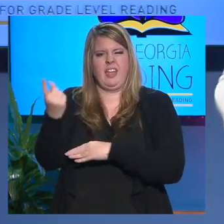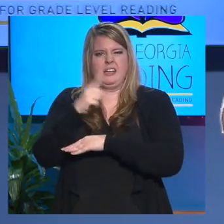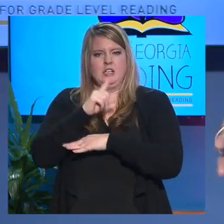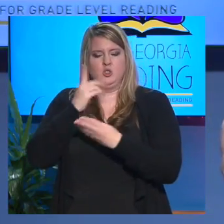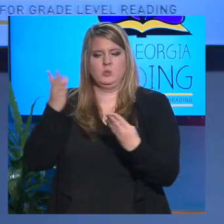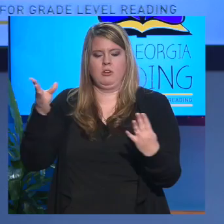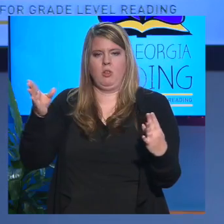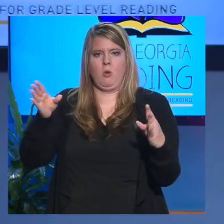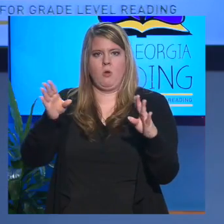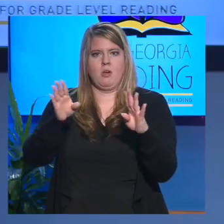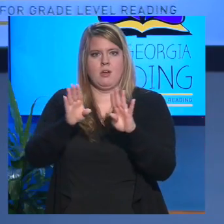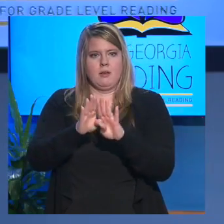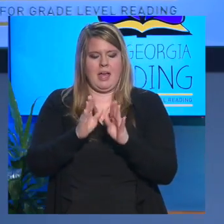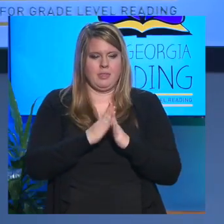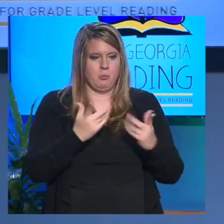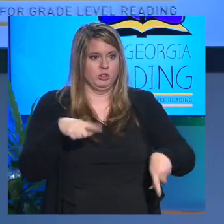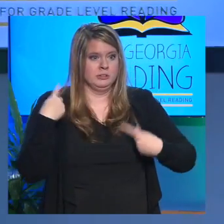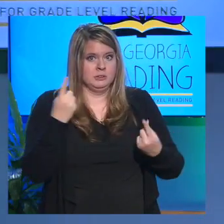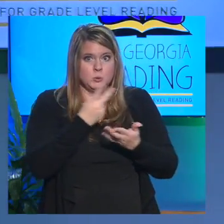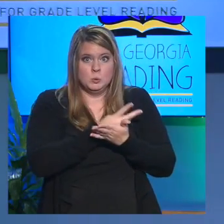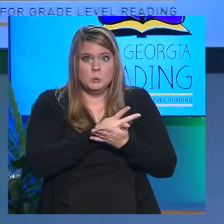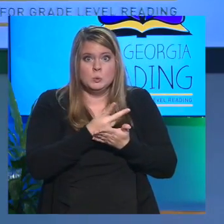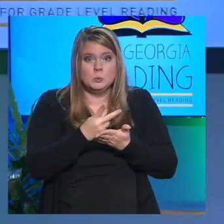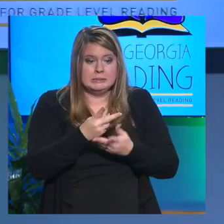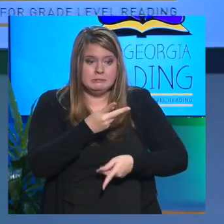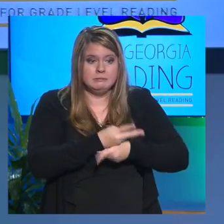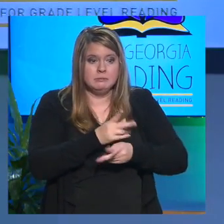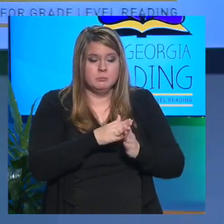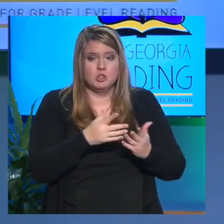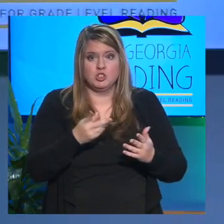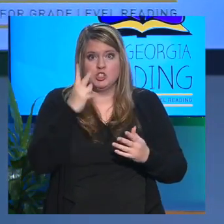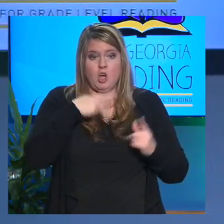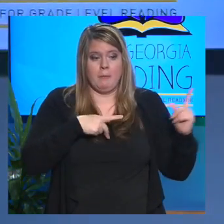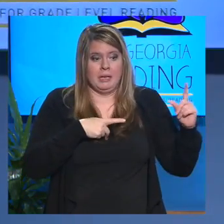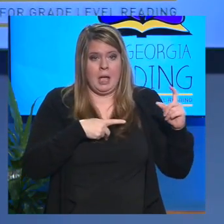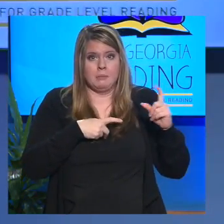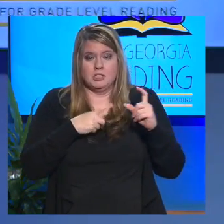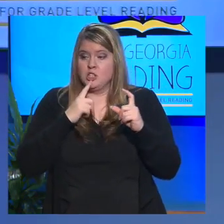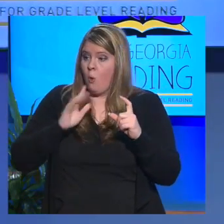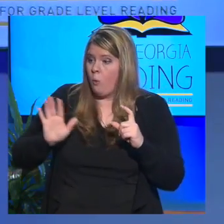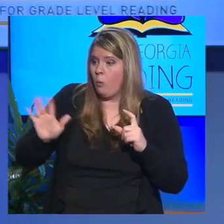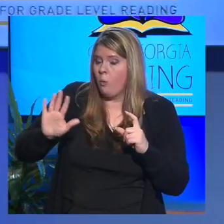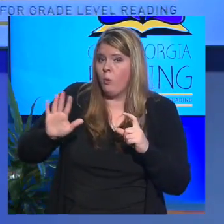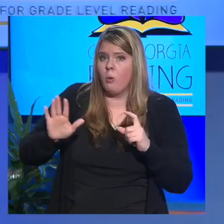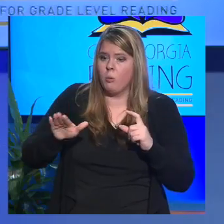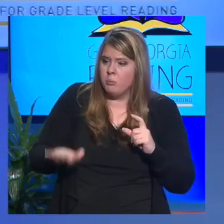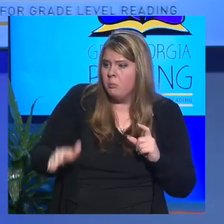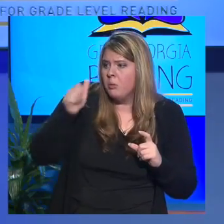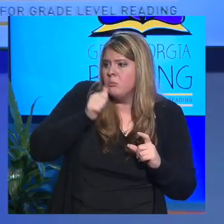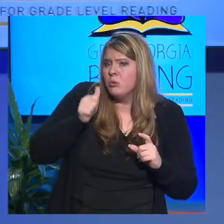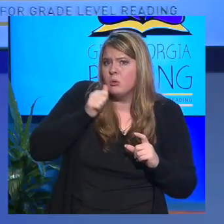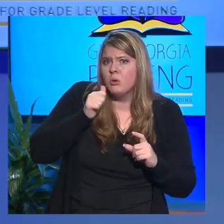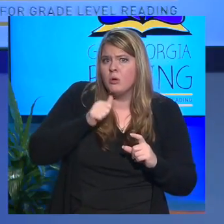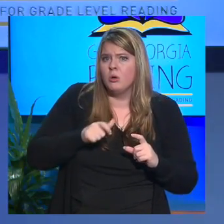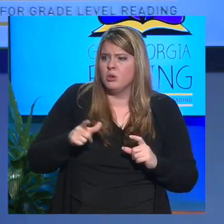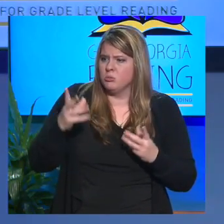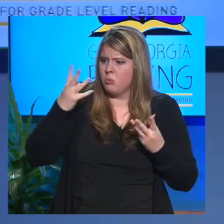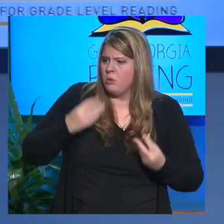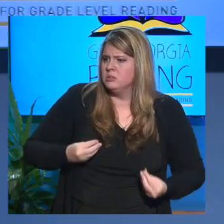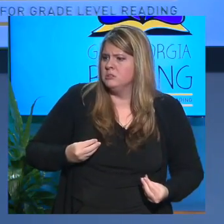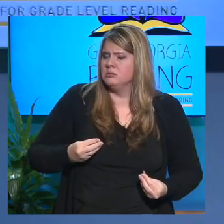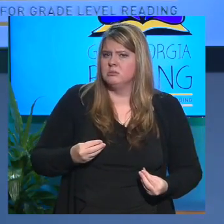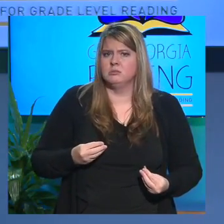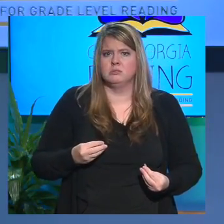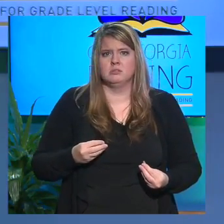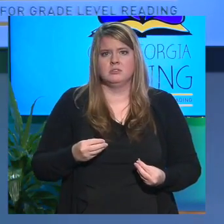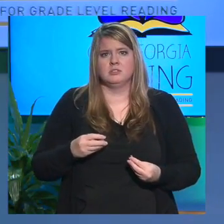day. I'd had the book almost 2 weeks. She saw me coming and said, whoa, baby girl, you're moist.